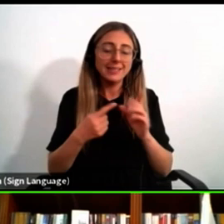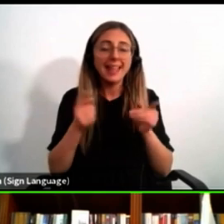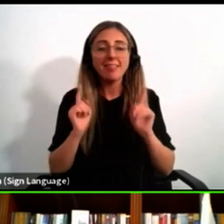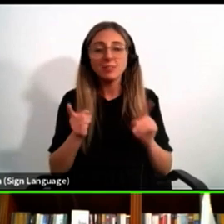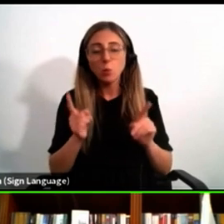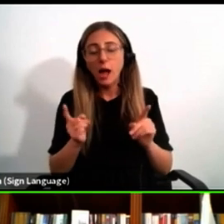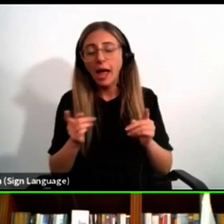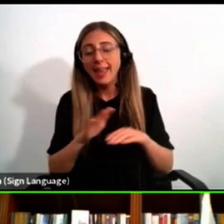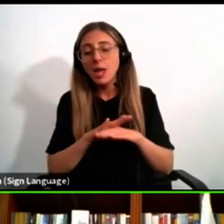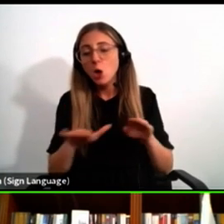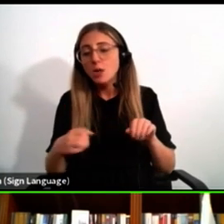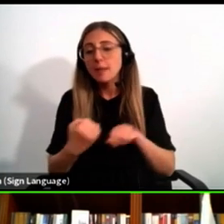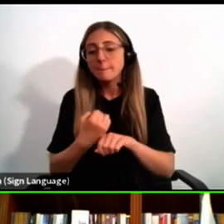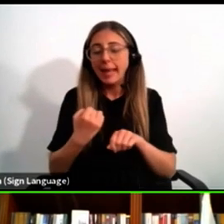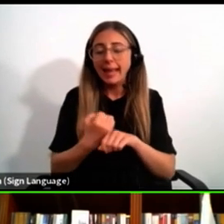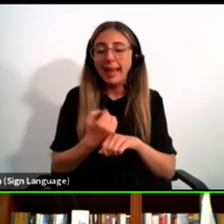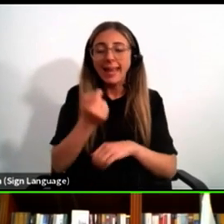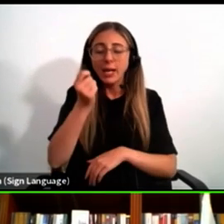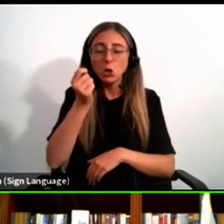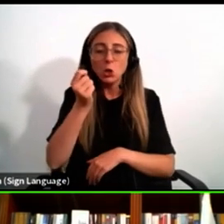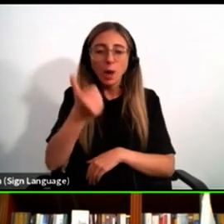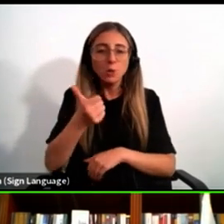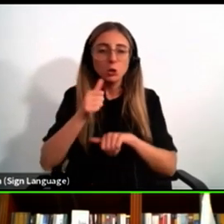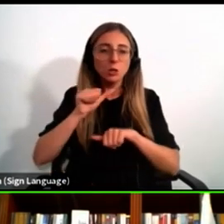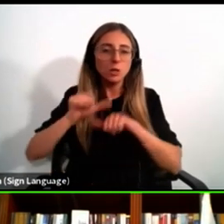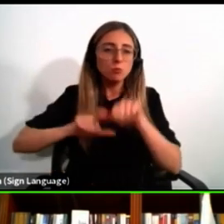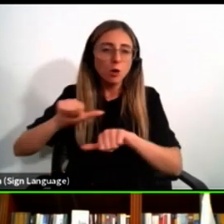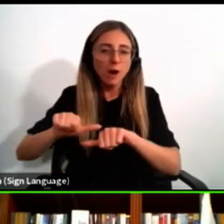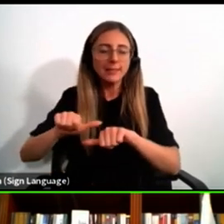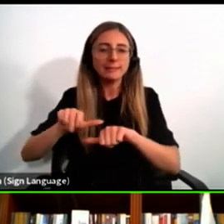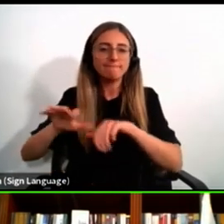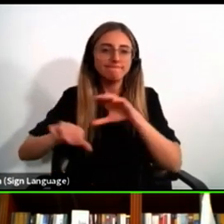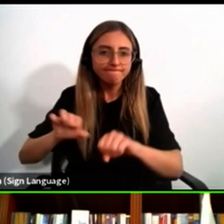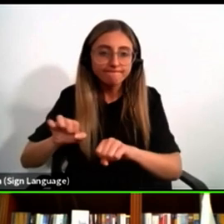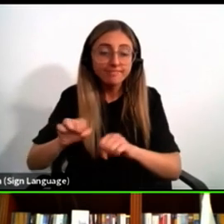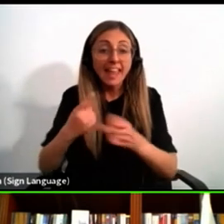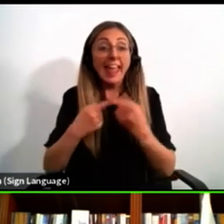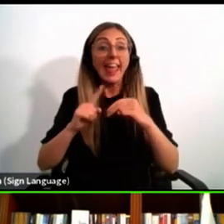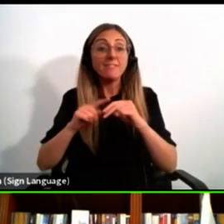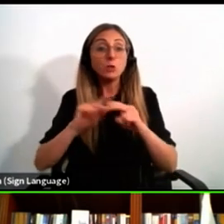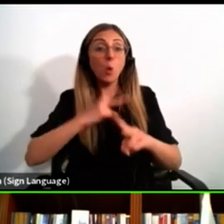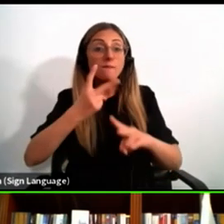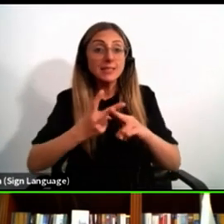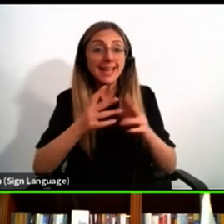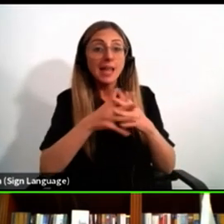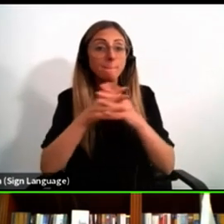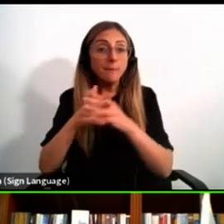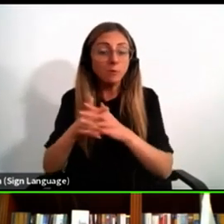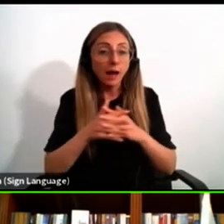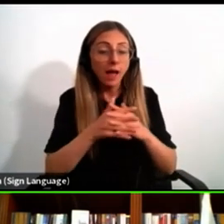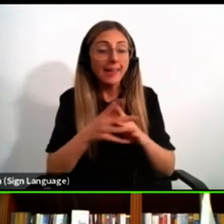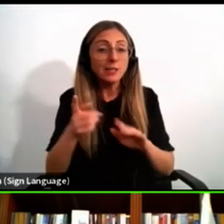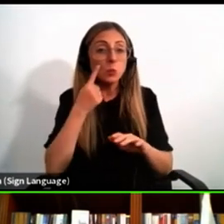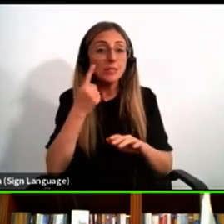why we are not making much progress. If you go to the US, you will see the